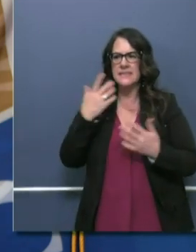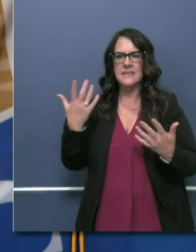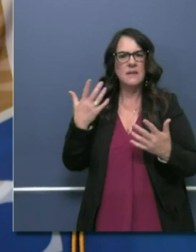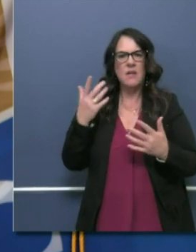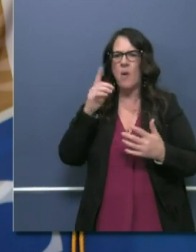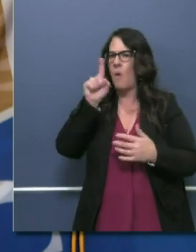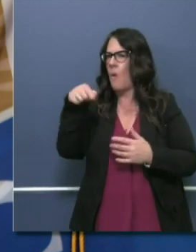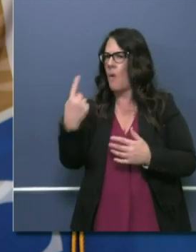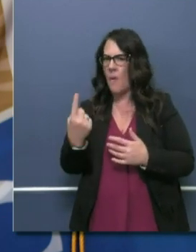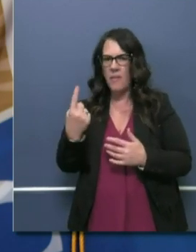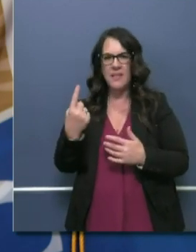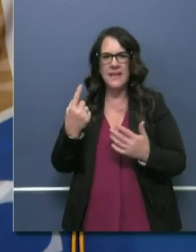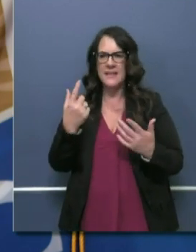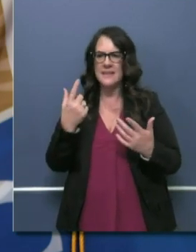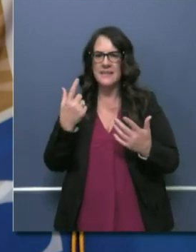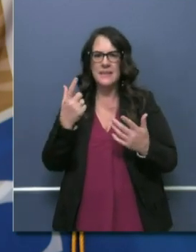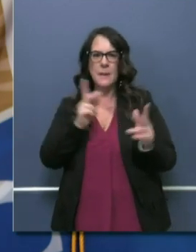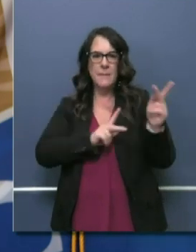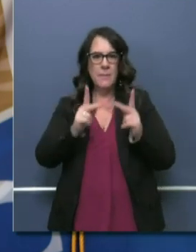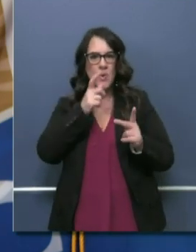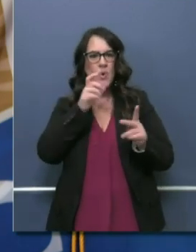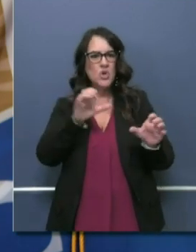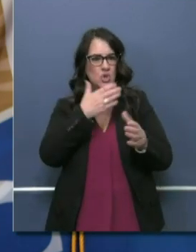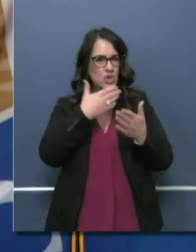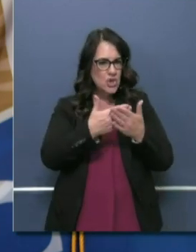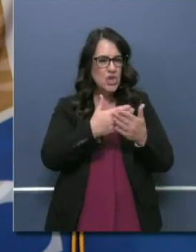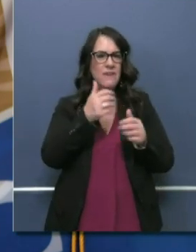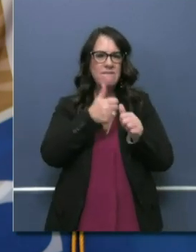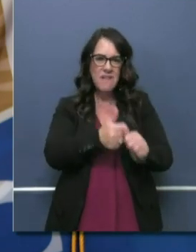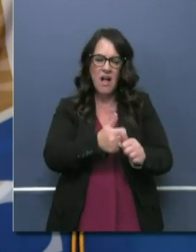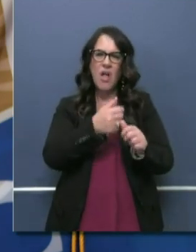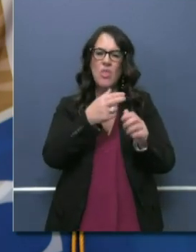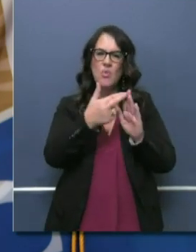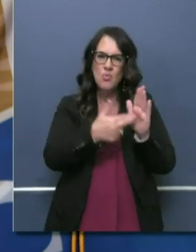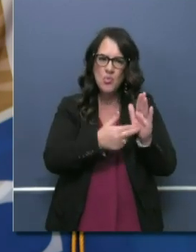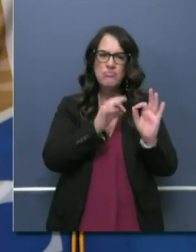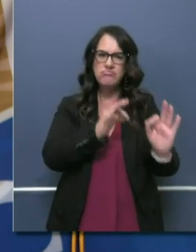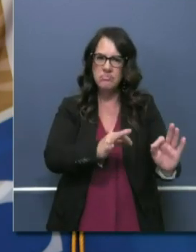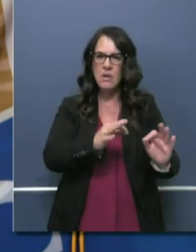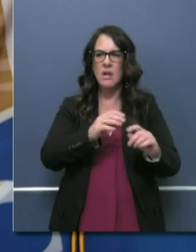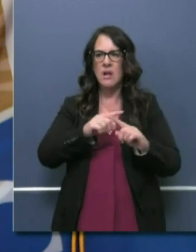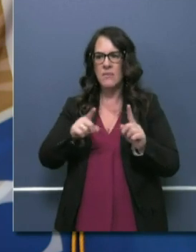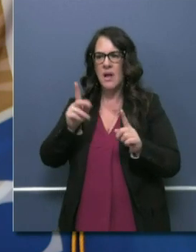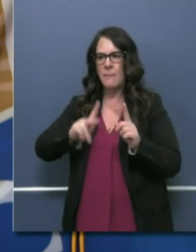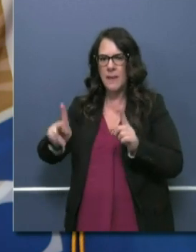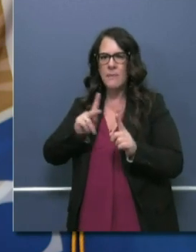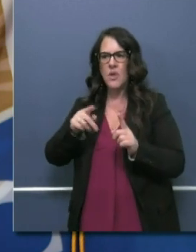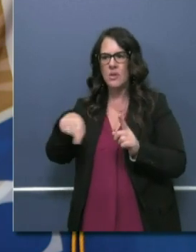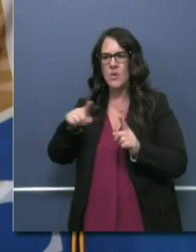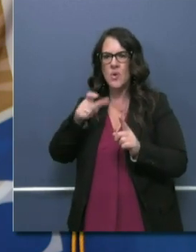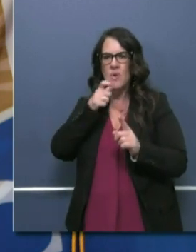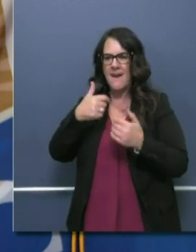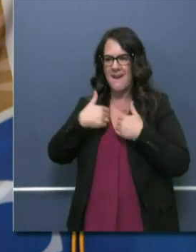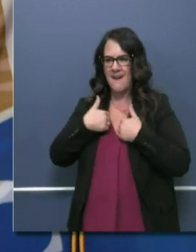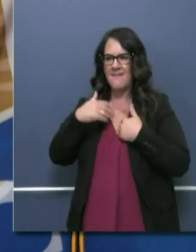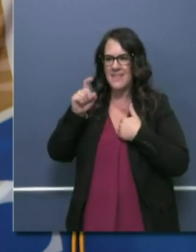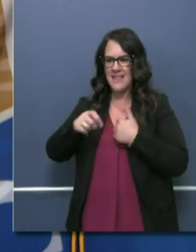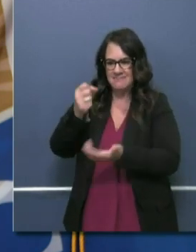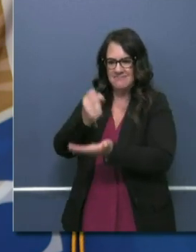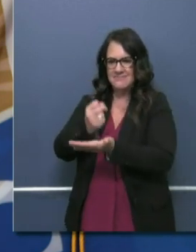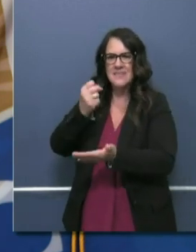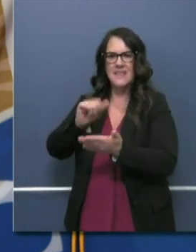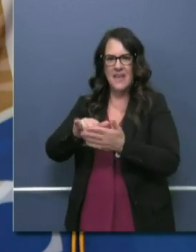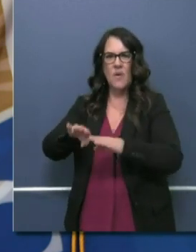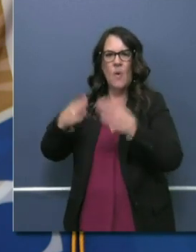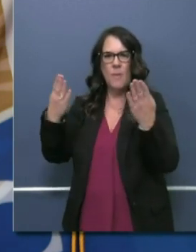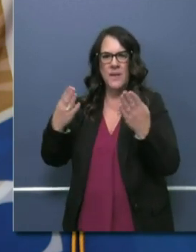community, and hurting the people that are doing the right thing. We want to make progress. We want to do it together. These are meaningful modifications where